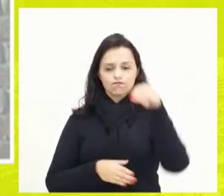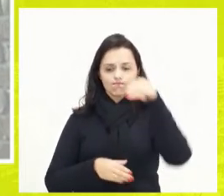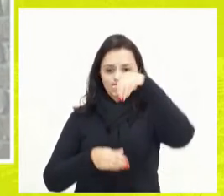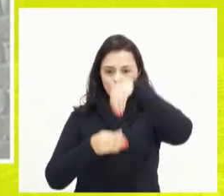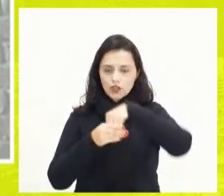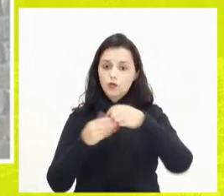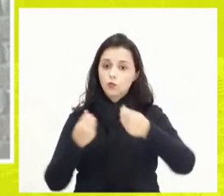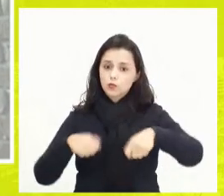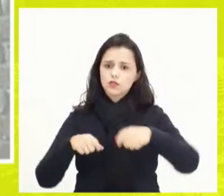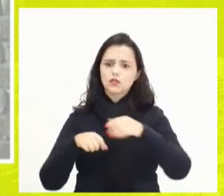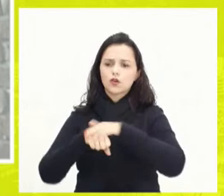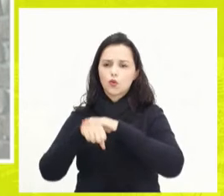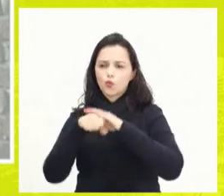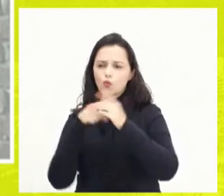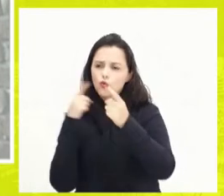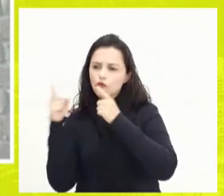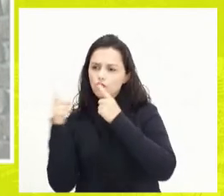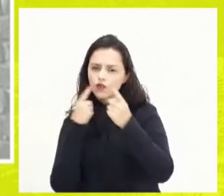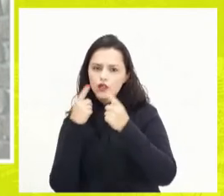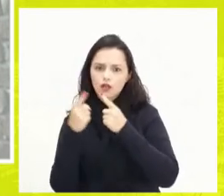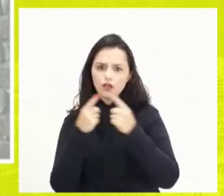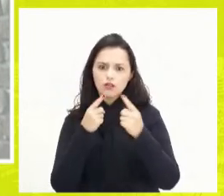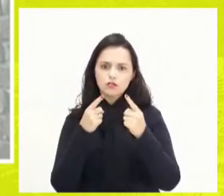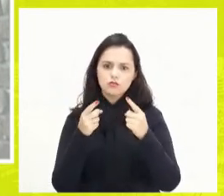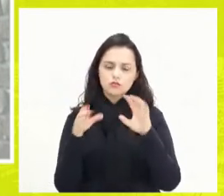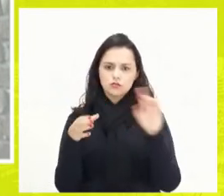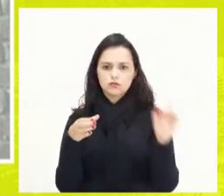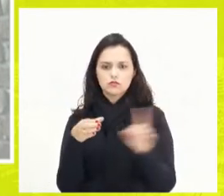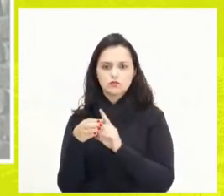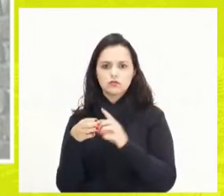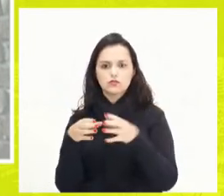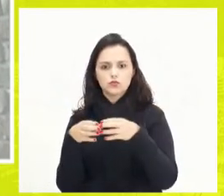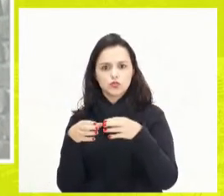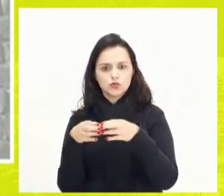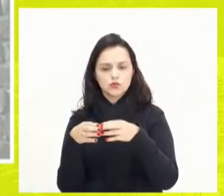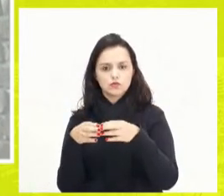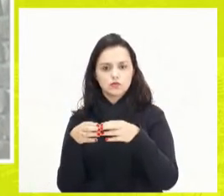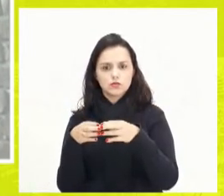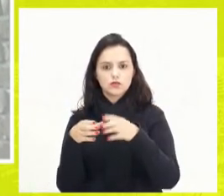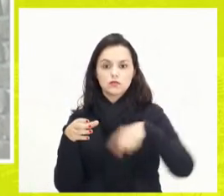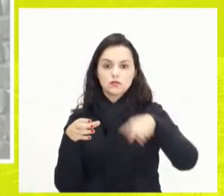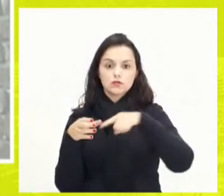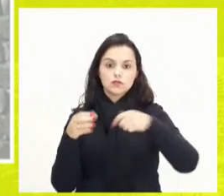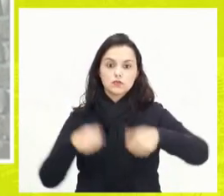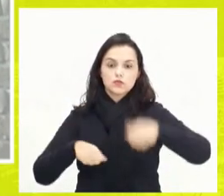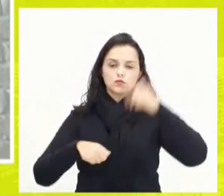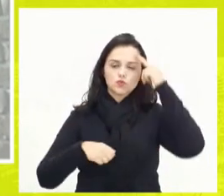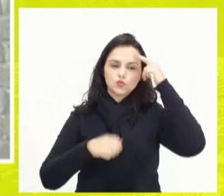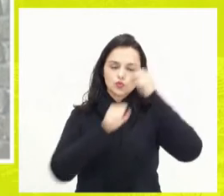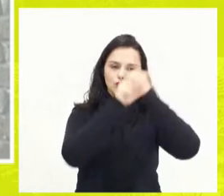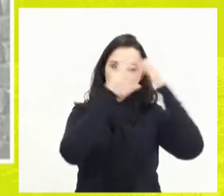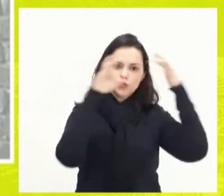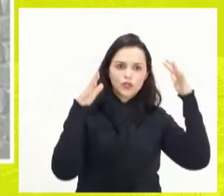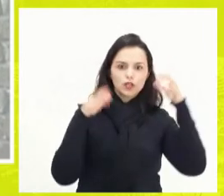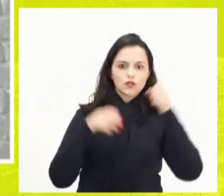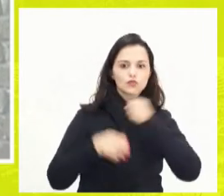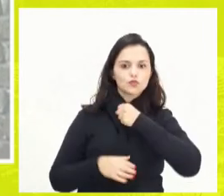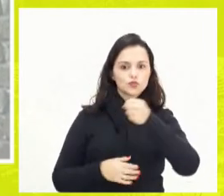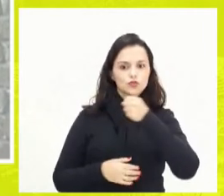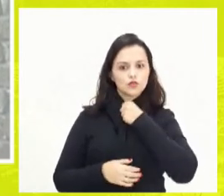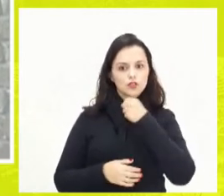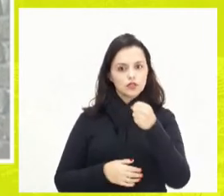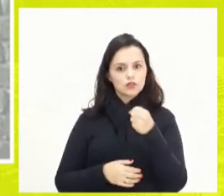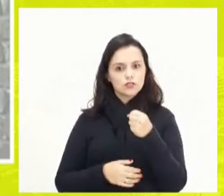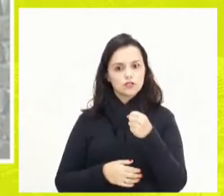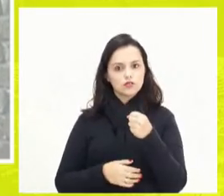media office to have a conversation like this a debate like this with our team because we we should be able to dream of